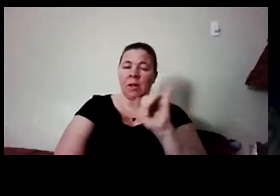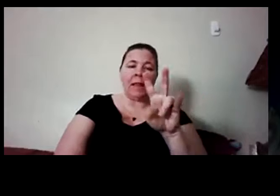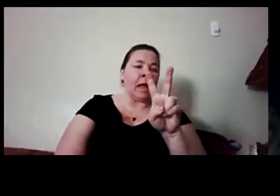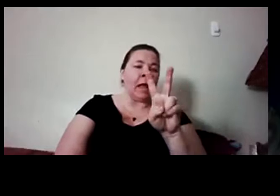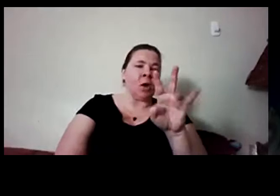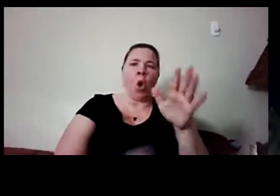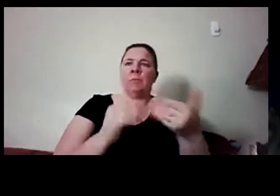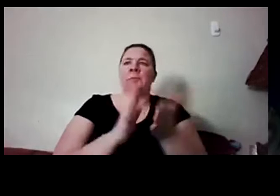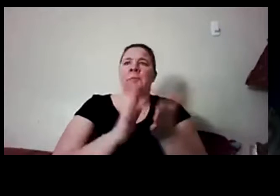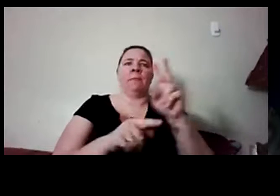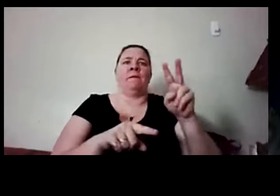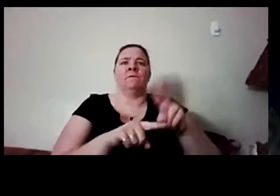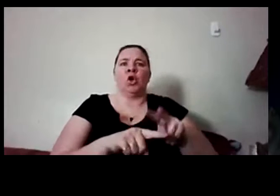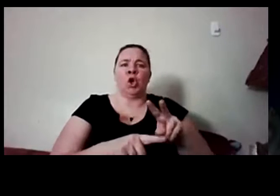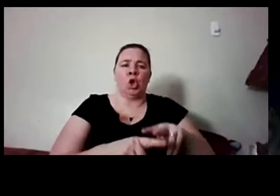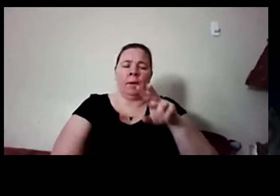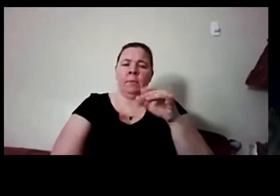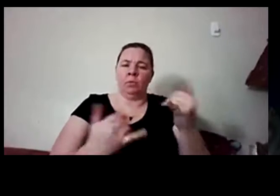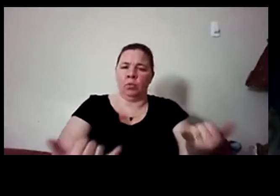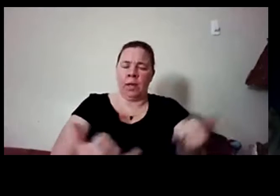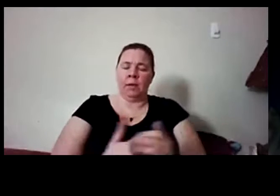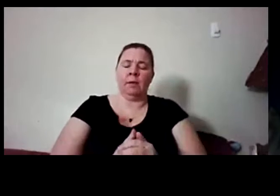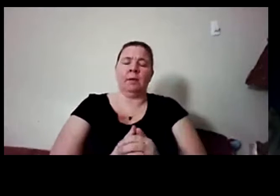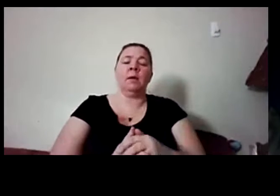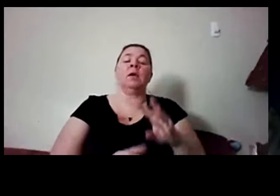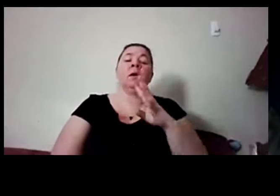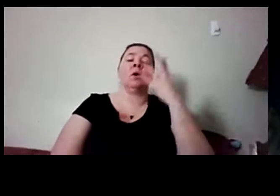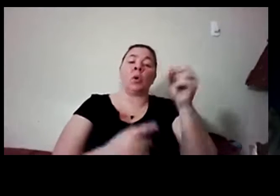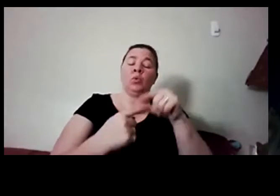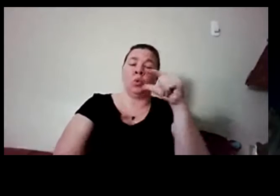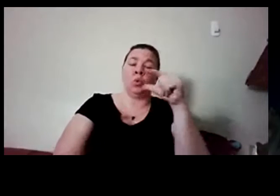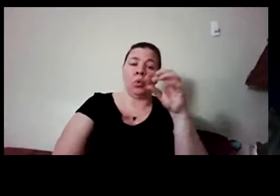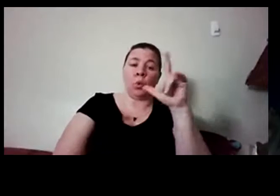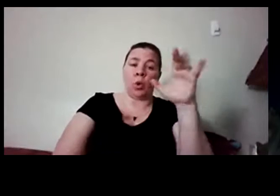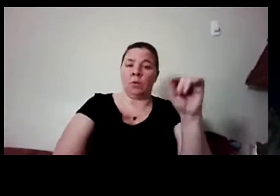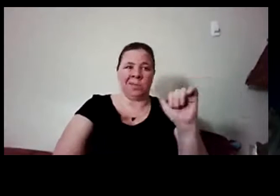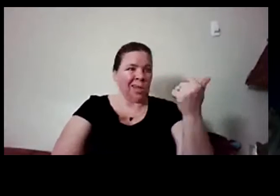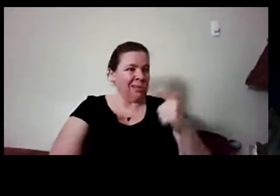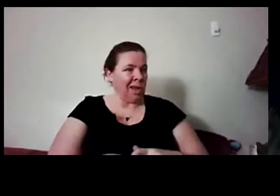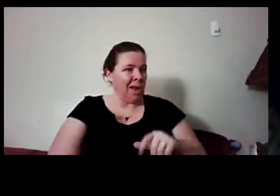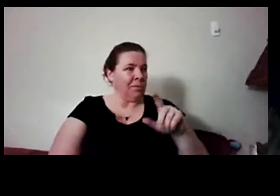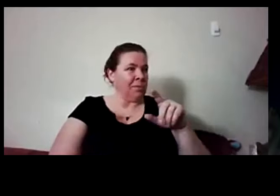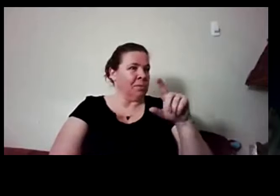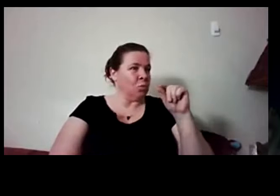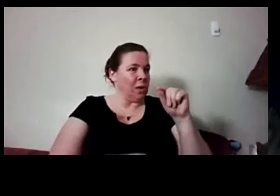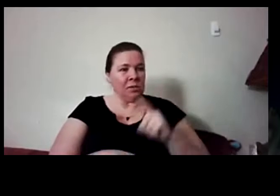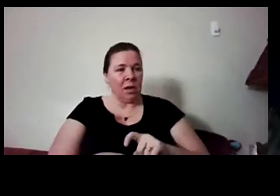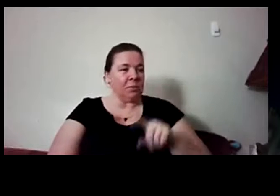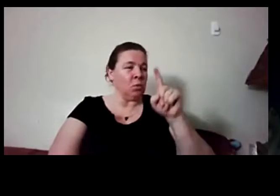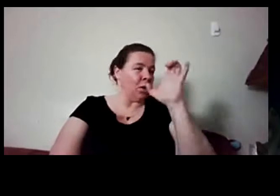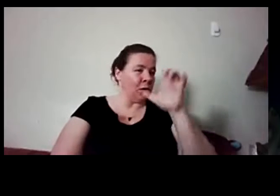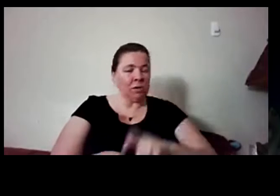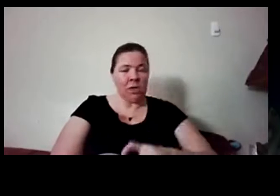days. Well, you can go to Google 10 times, 20 times, 100 times a day to search for